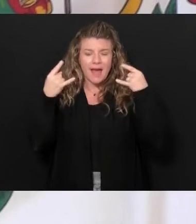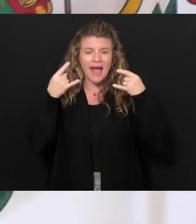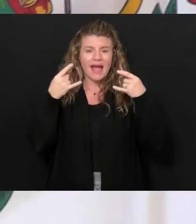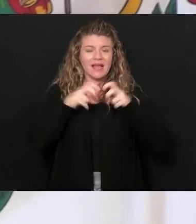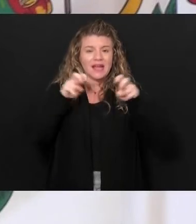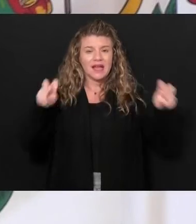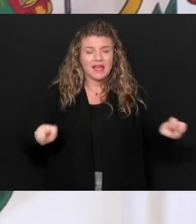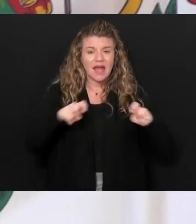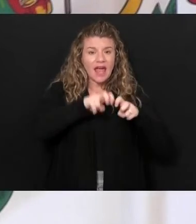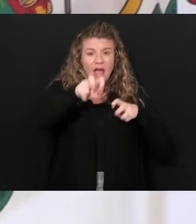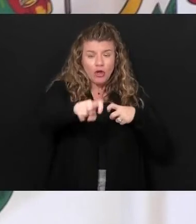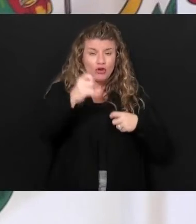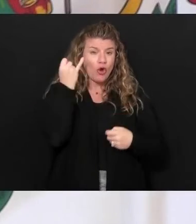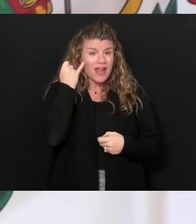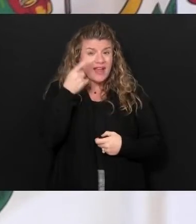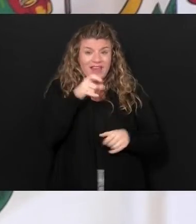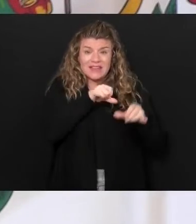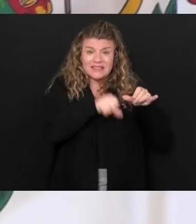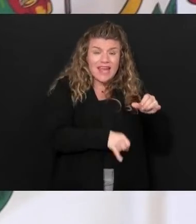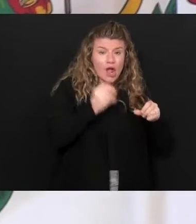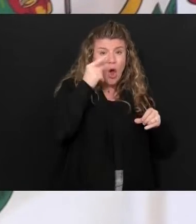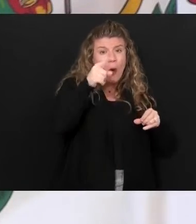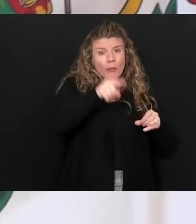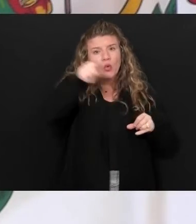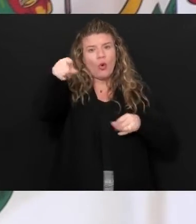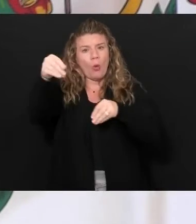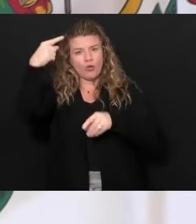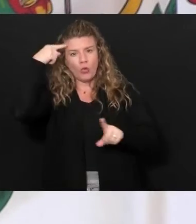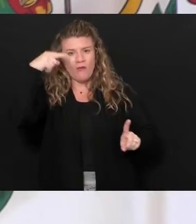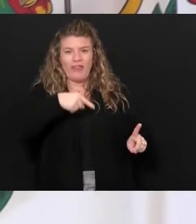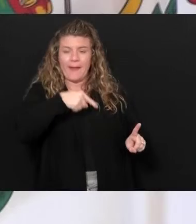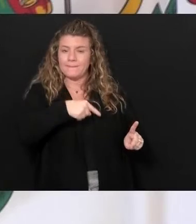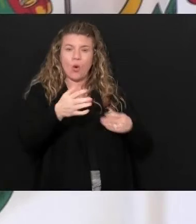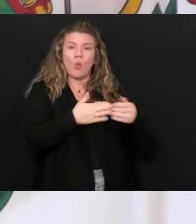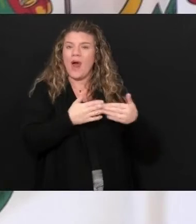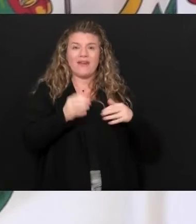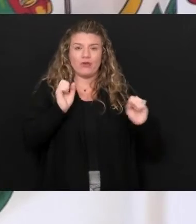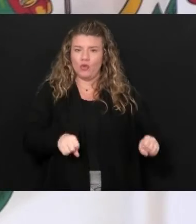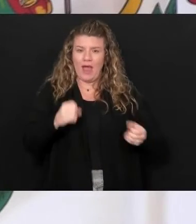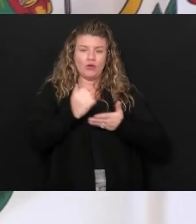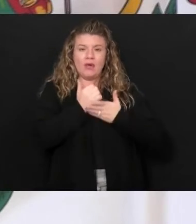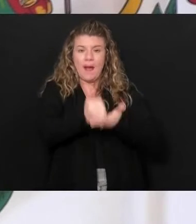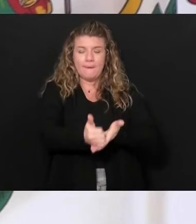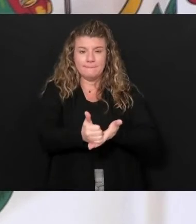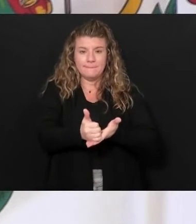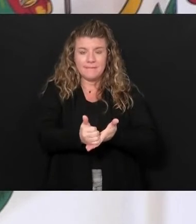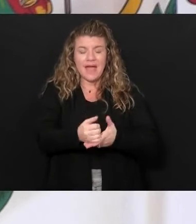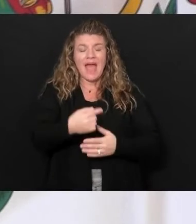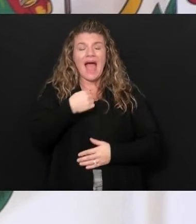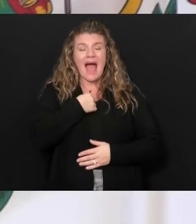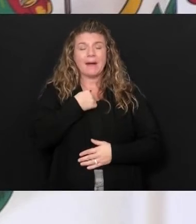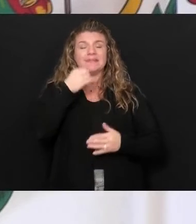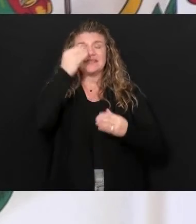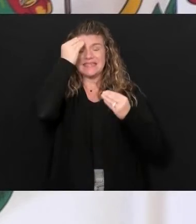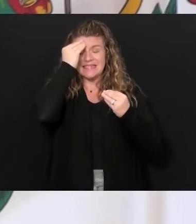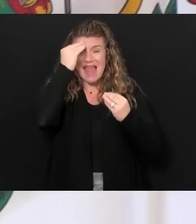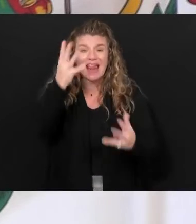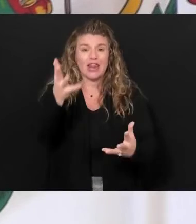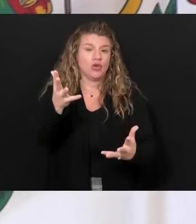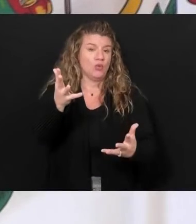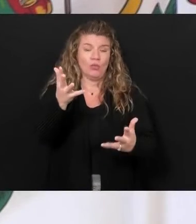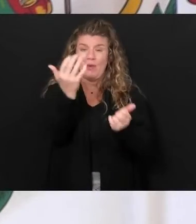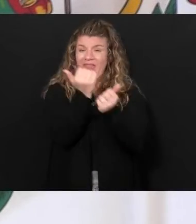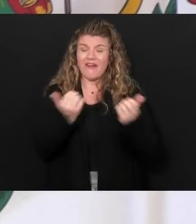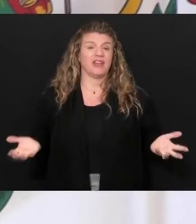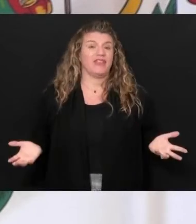the grocery store for someone, or whatever it may be. But West Virginia, I am telling you with all in